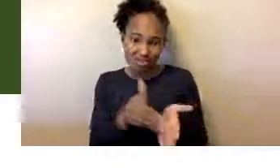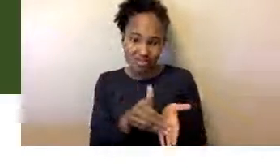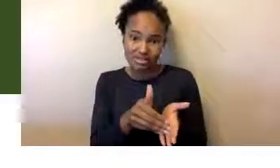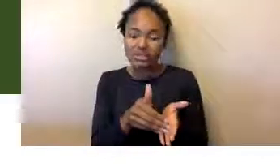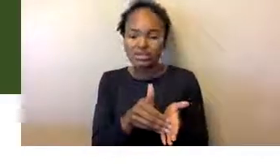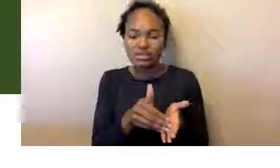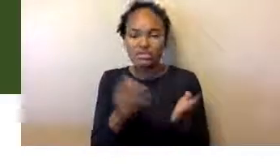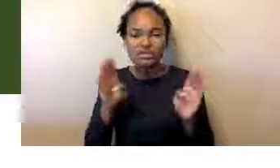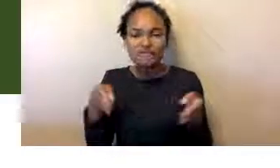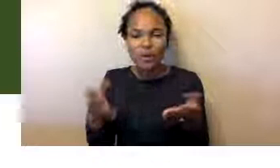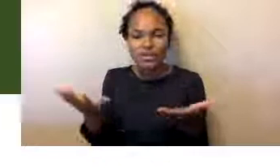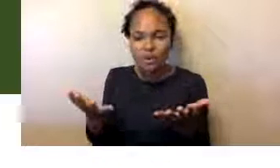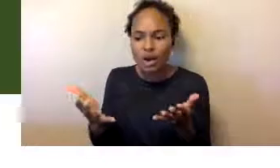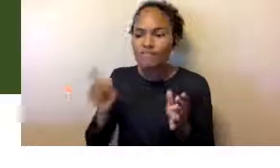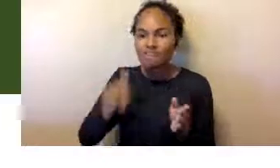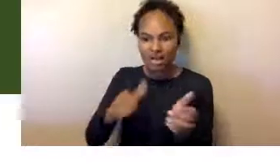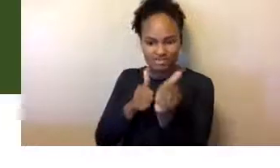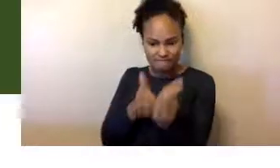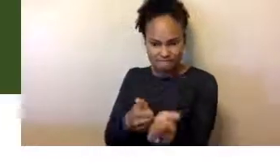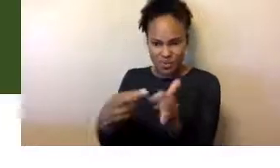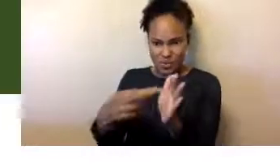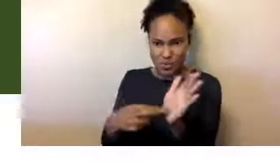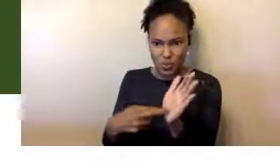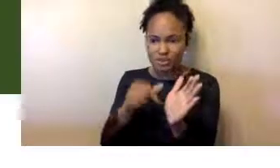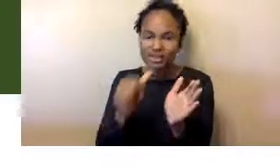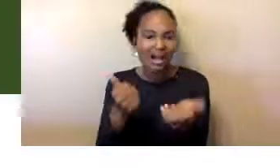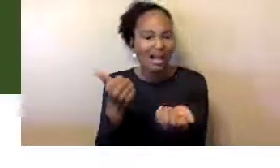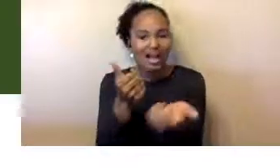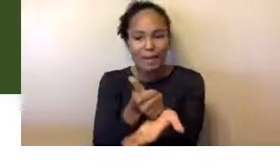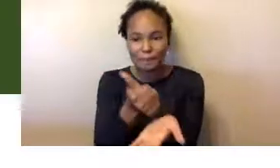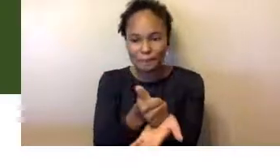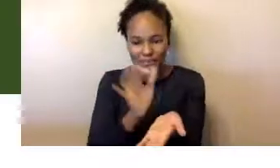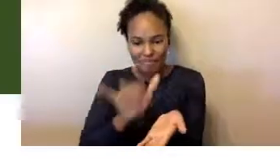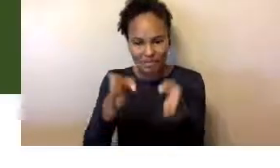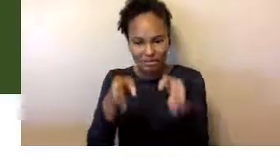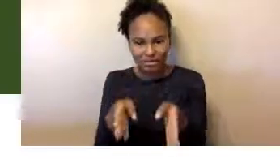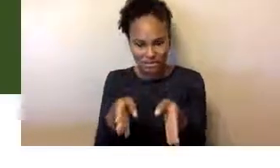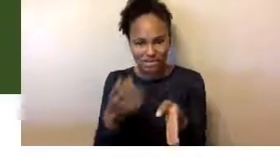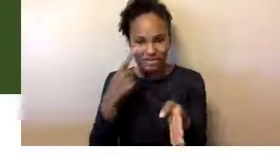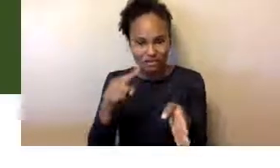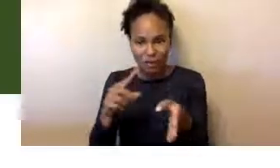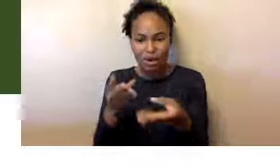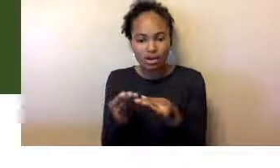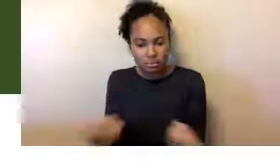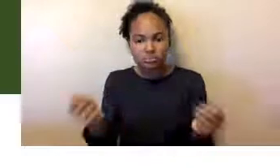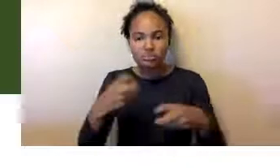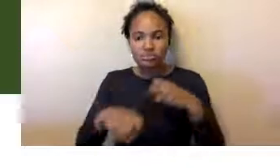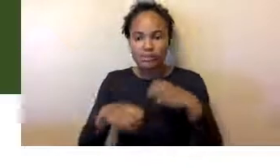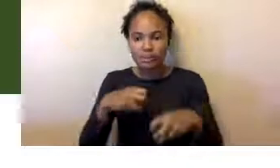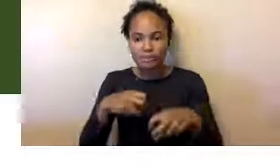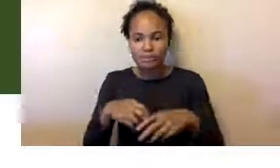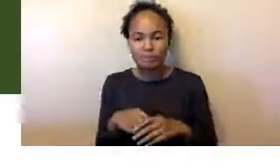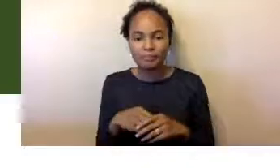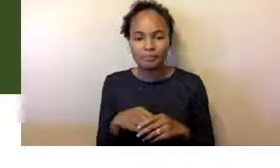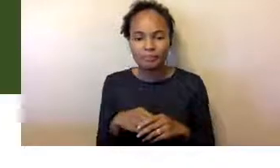on compliance and not assisting the individual in obtaining crisis services. So when